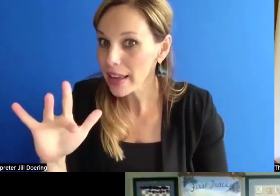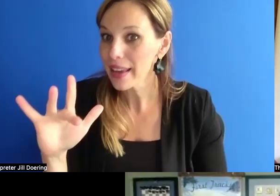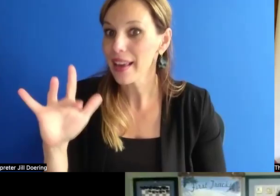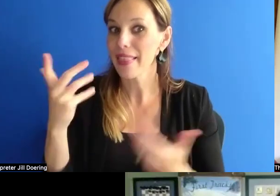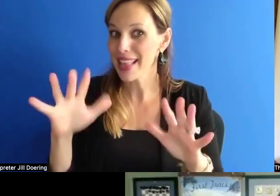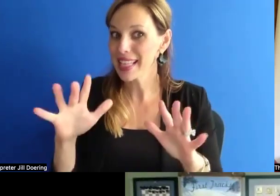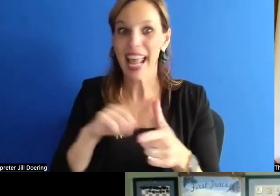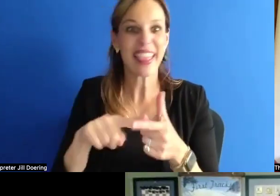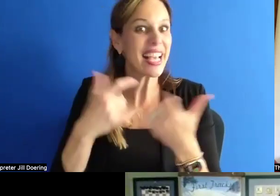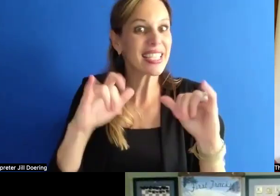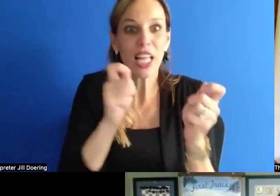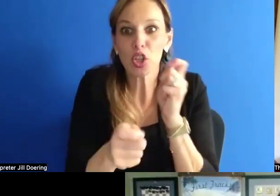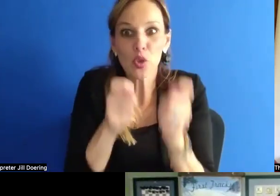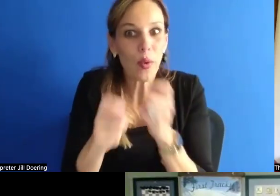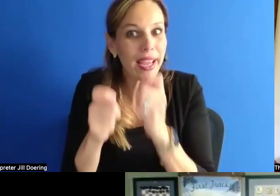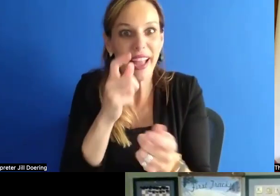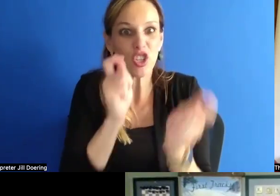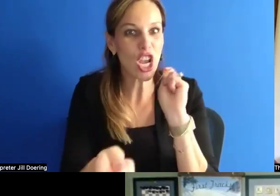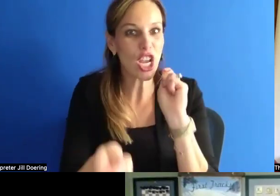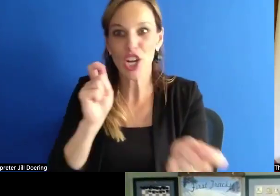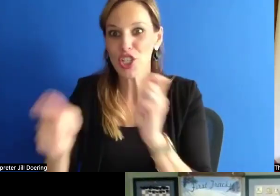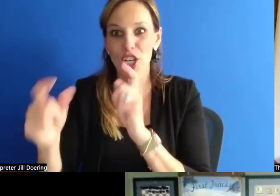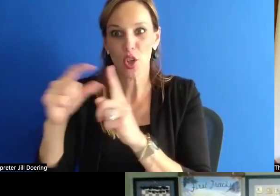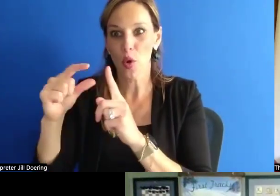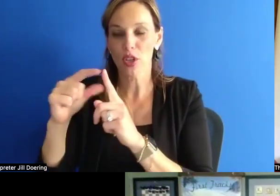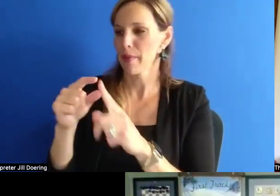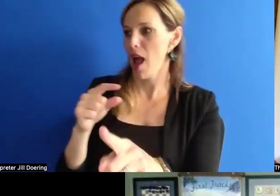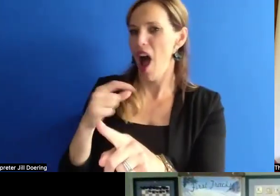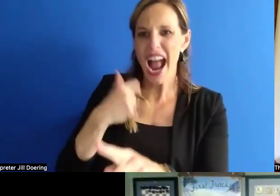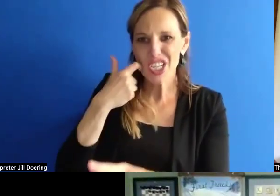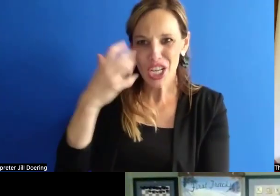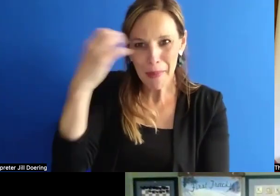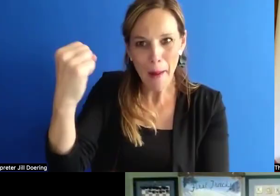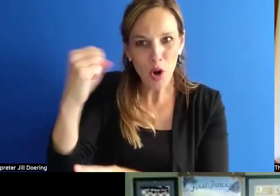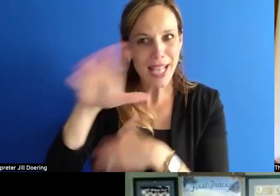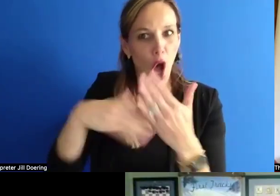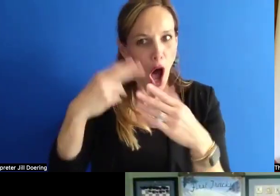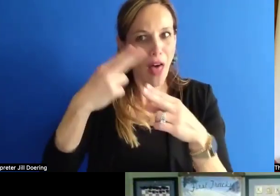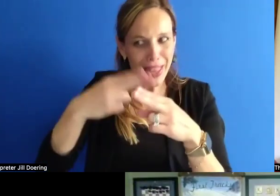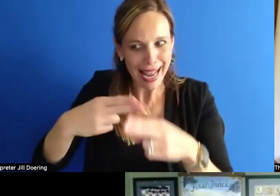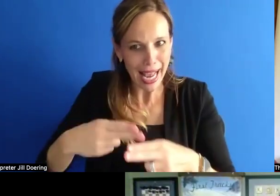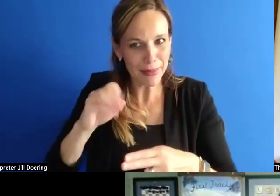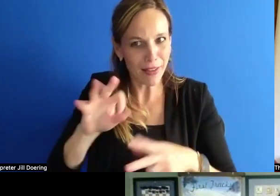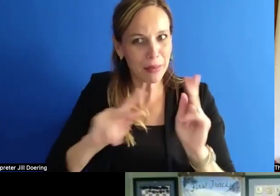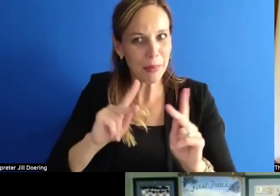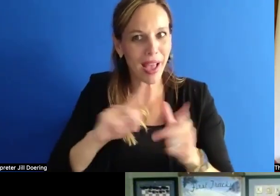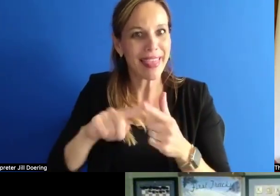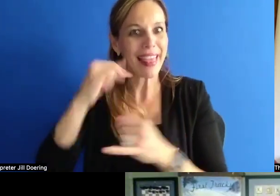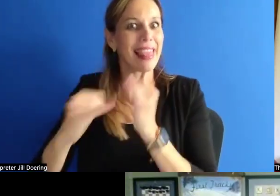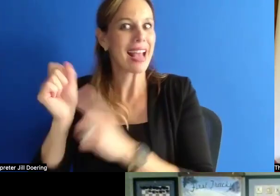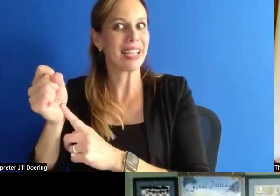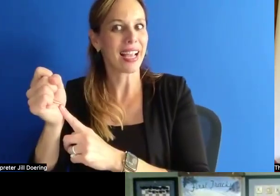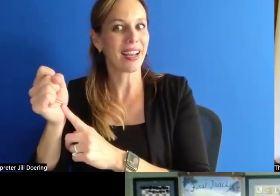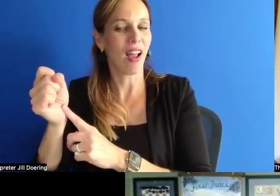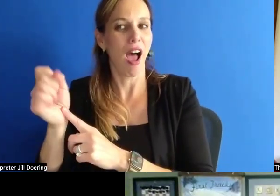tweaking and they're still changing things. So while you might memorize all the names of the people, they could last second change